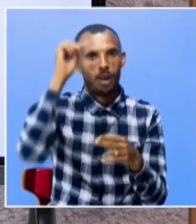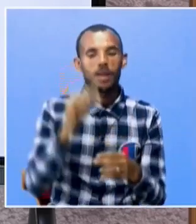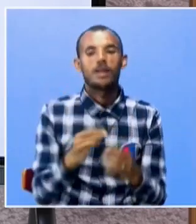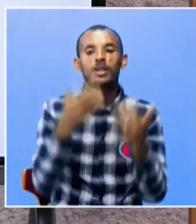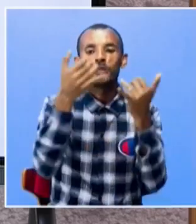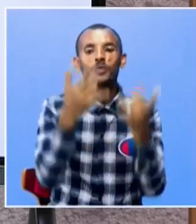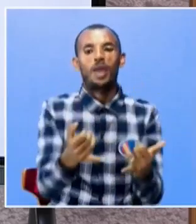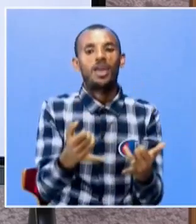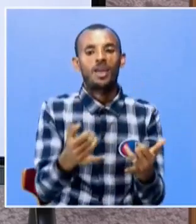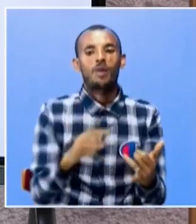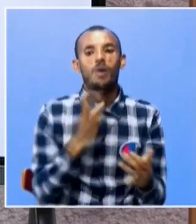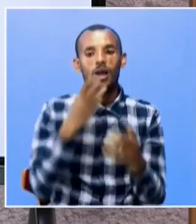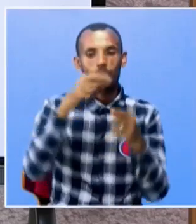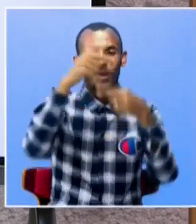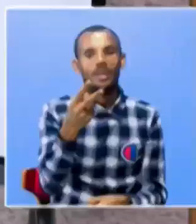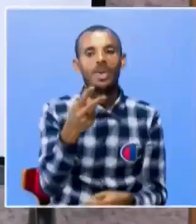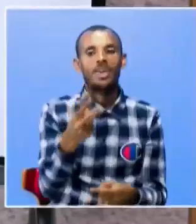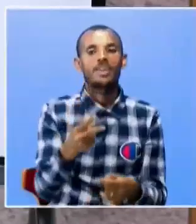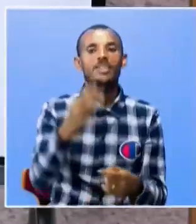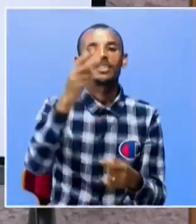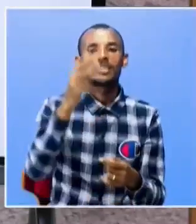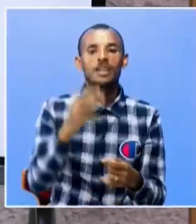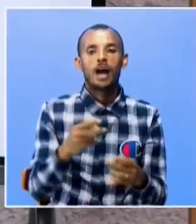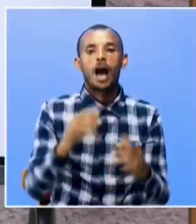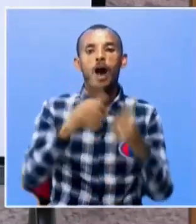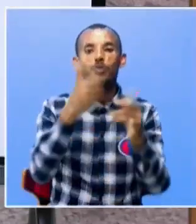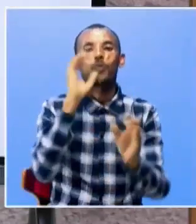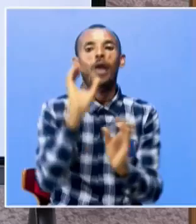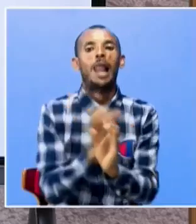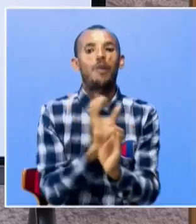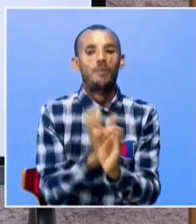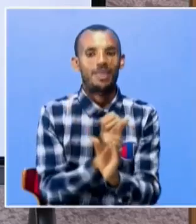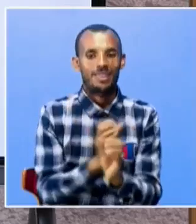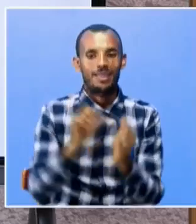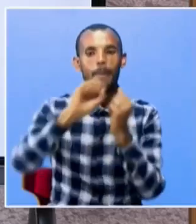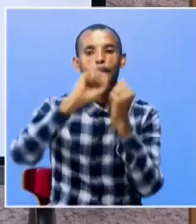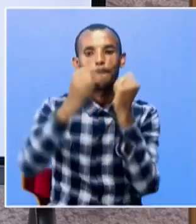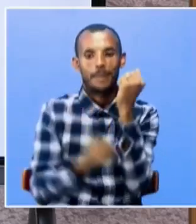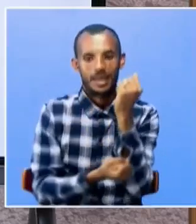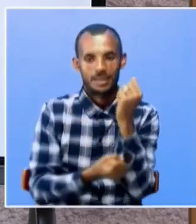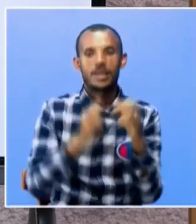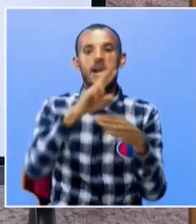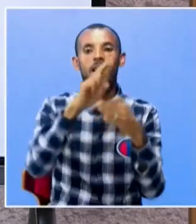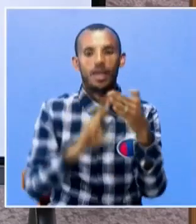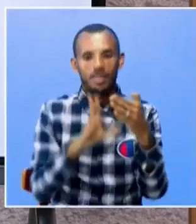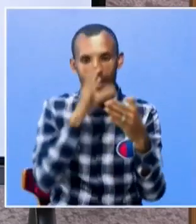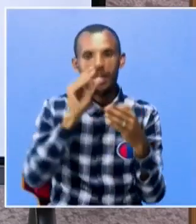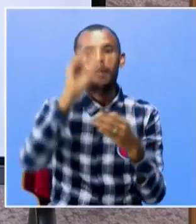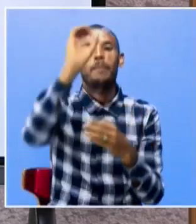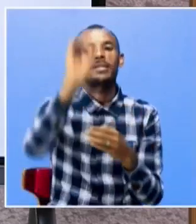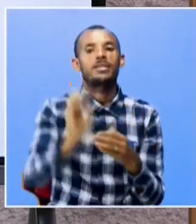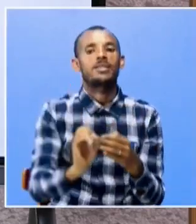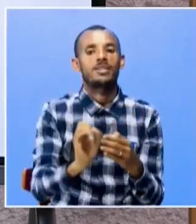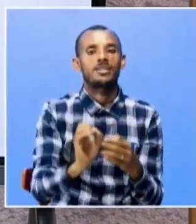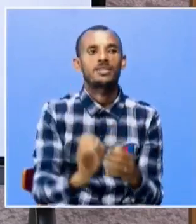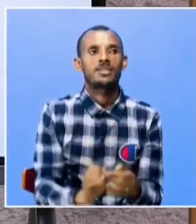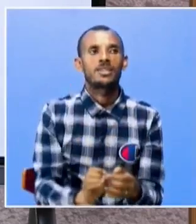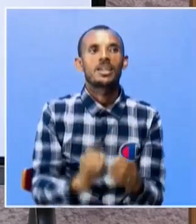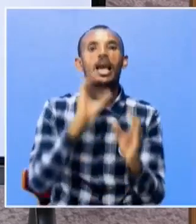Today we are going to see how to calculate base rate percentage.